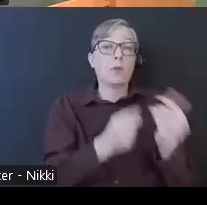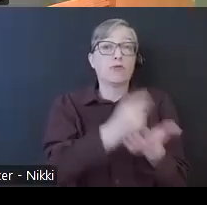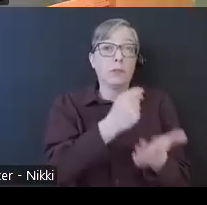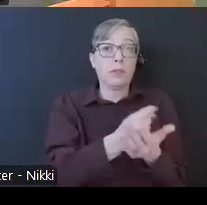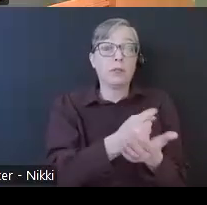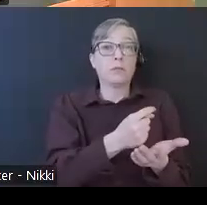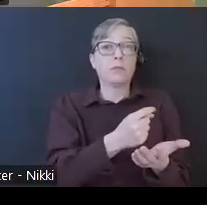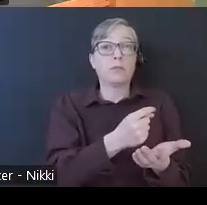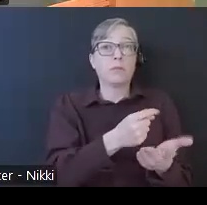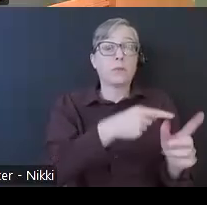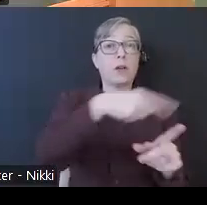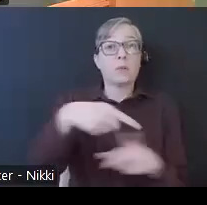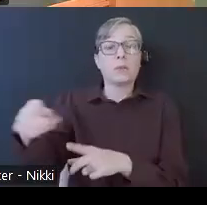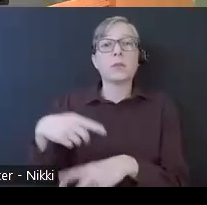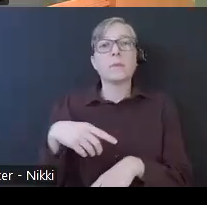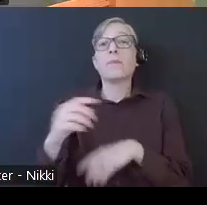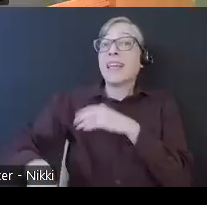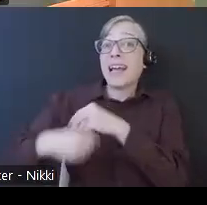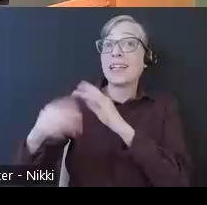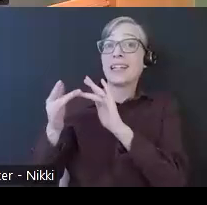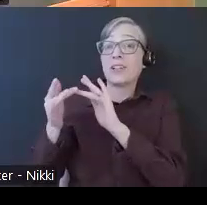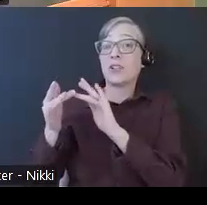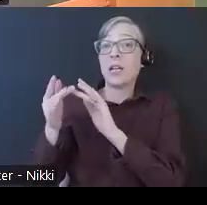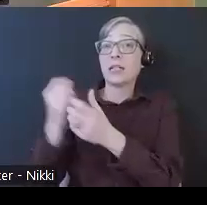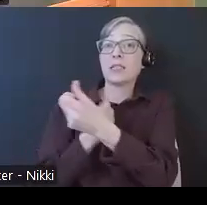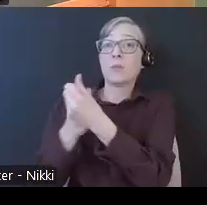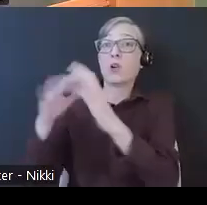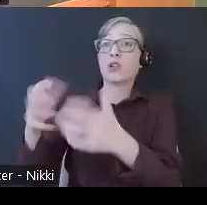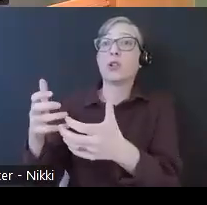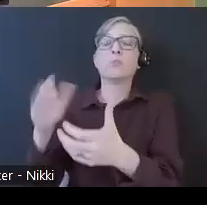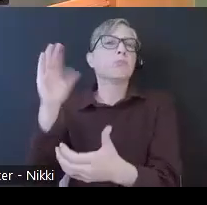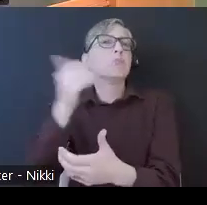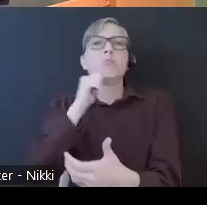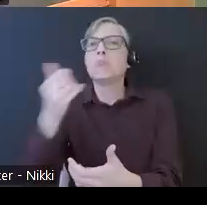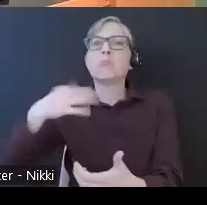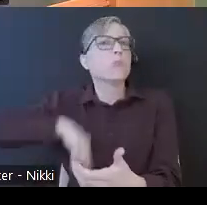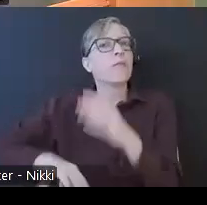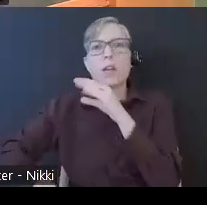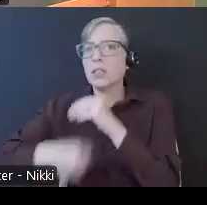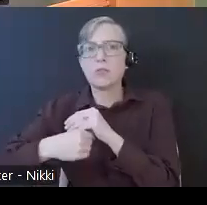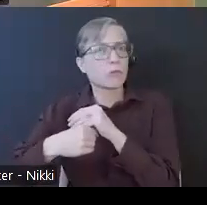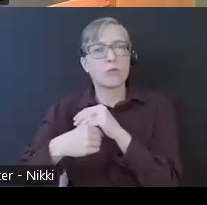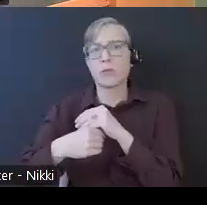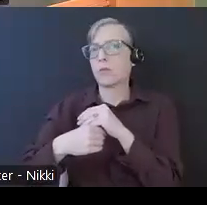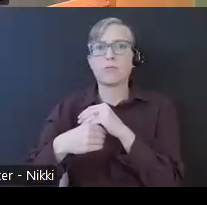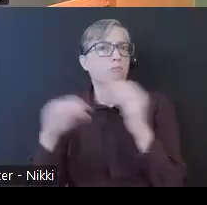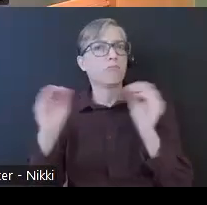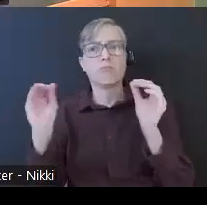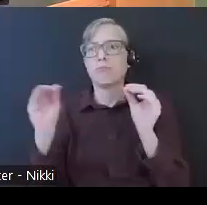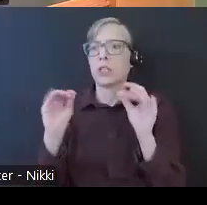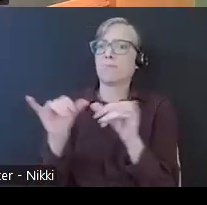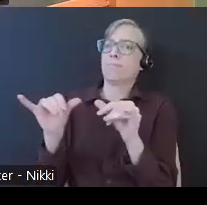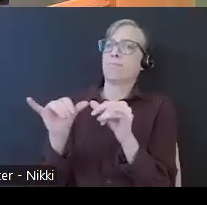group did not find any measurable in intent to treat analyses, did not provide any measurable benefit over the